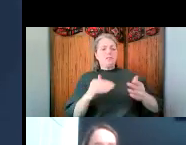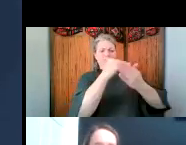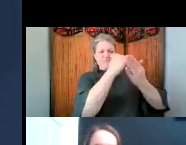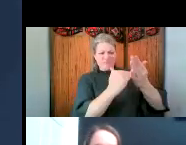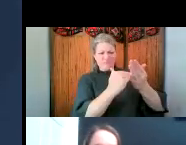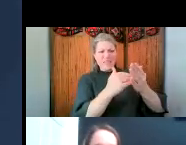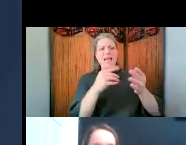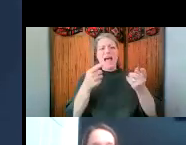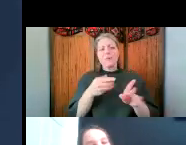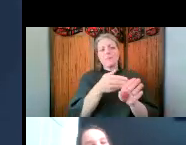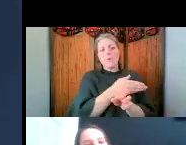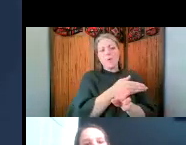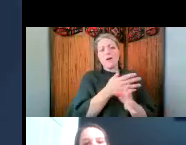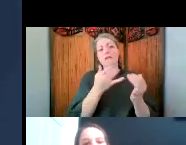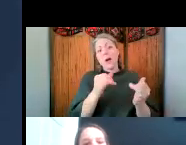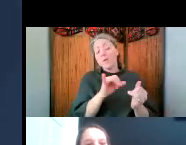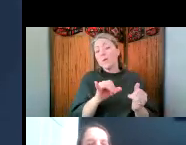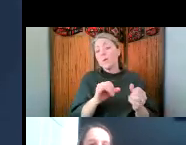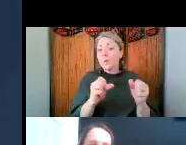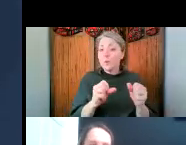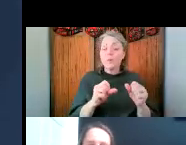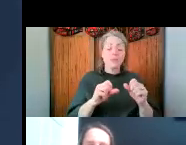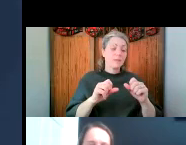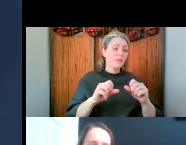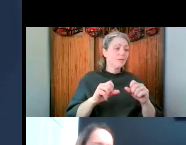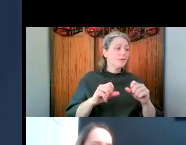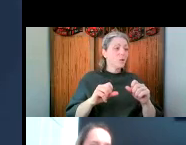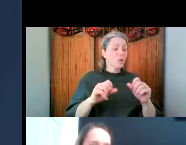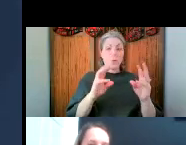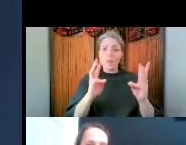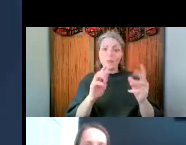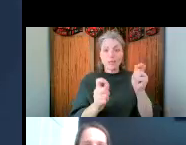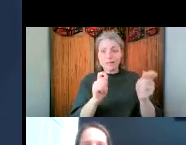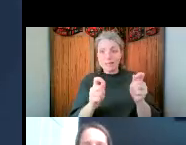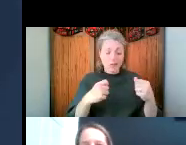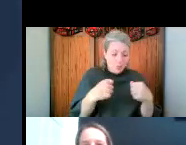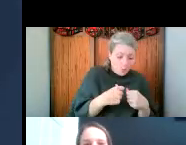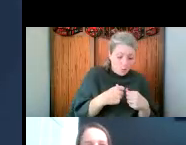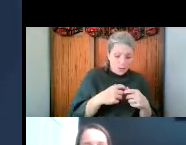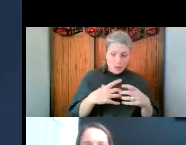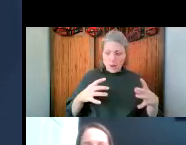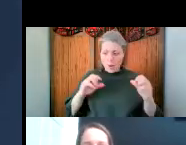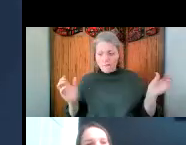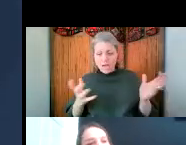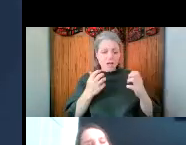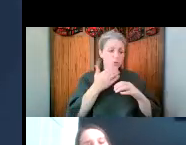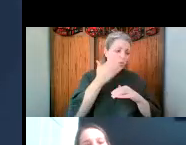Now with the weather changing, if they're still in their winter coat and not necessarily wanting to take it off, but then become